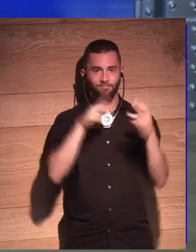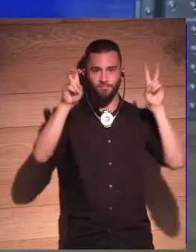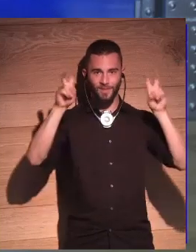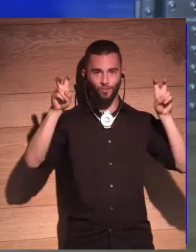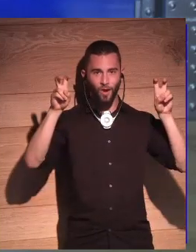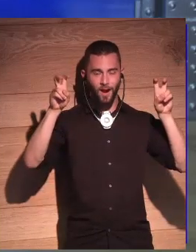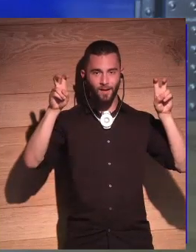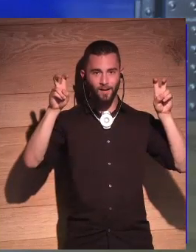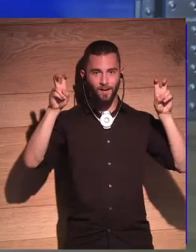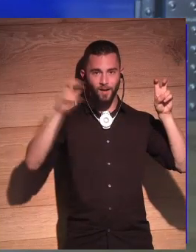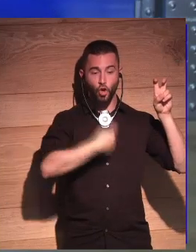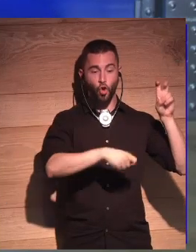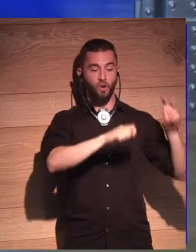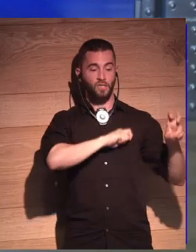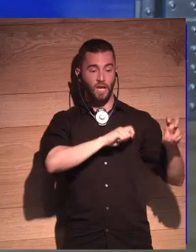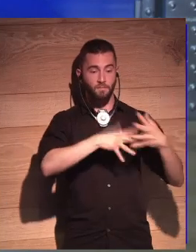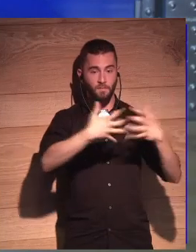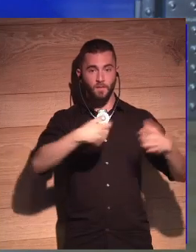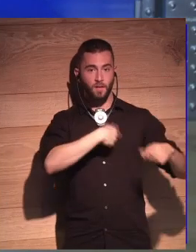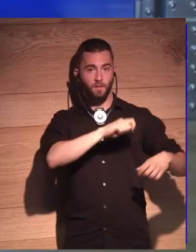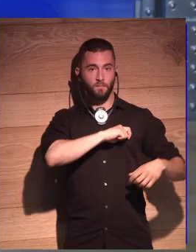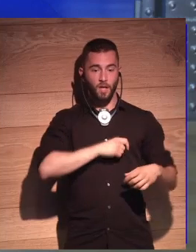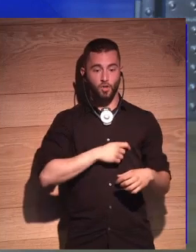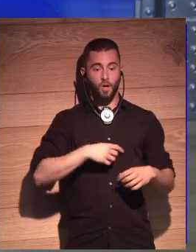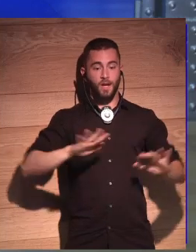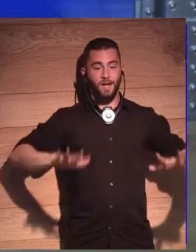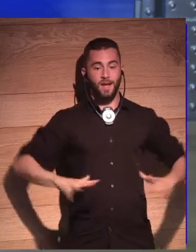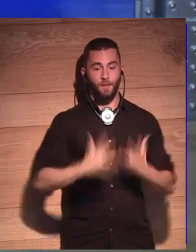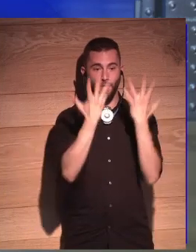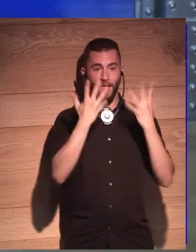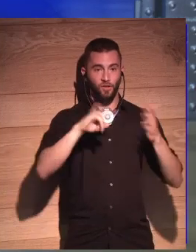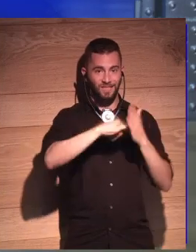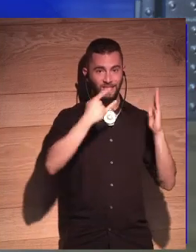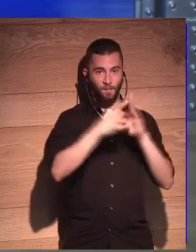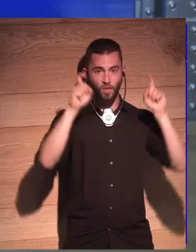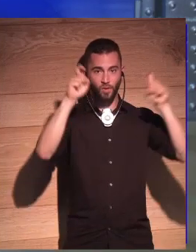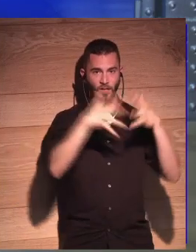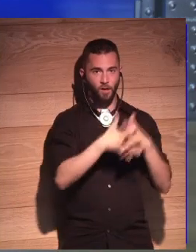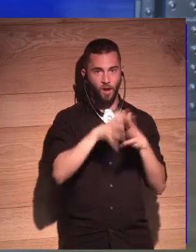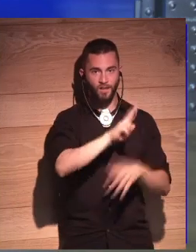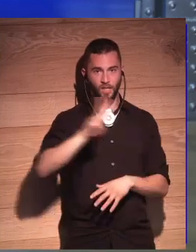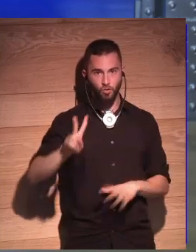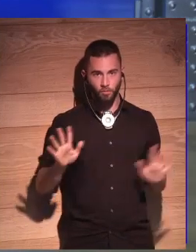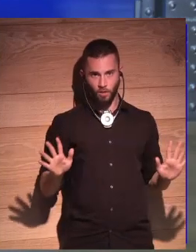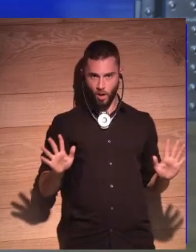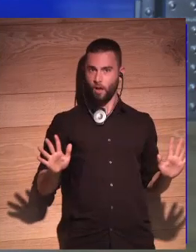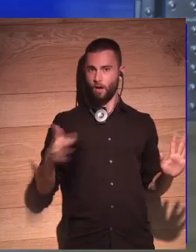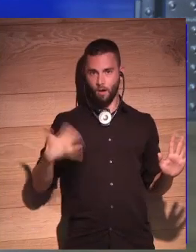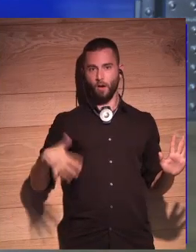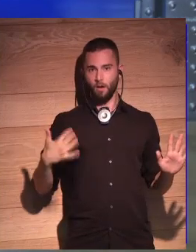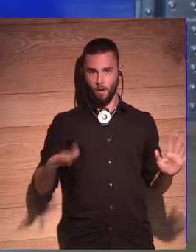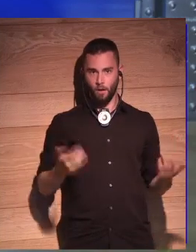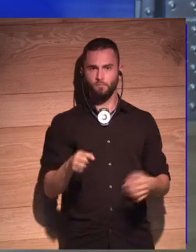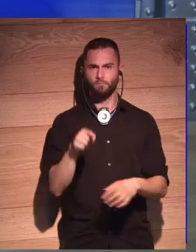information to prepare this panel, I found this headline: the Spanish people who revolutionized the